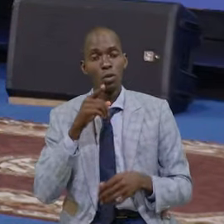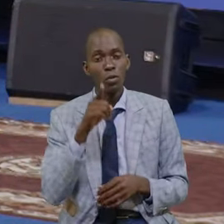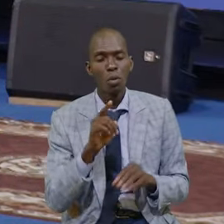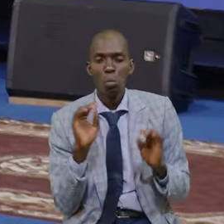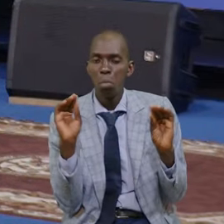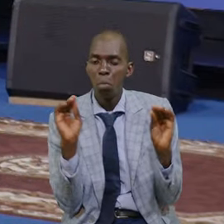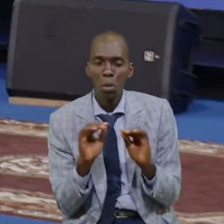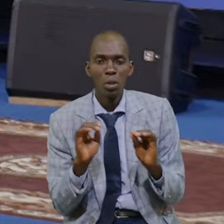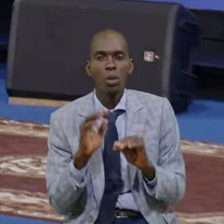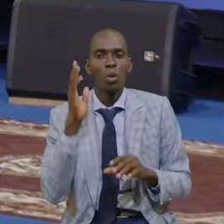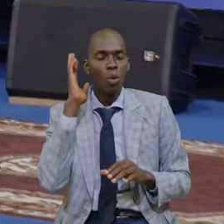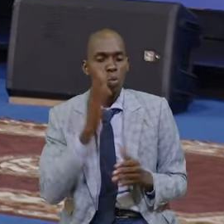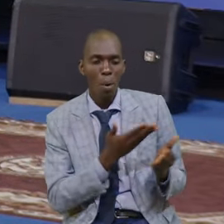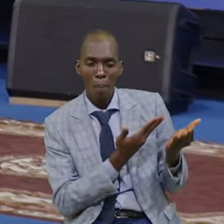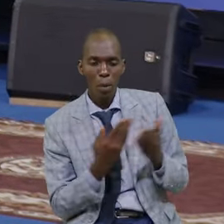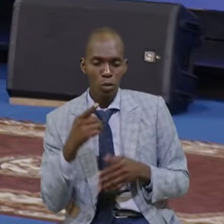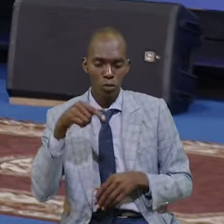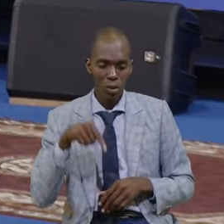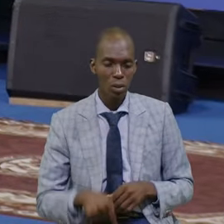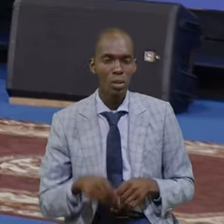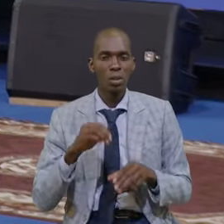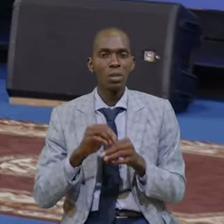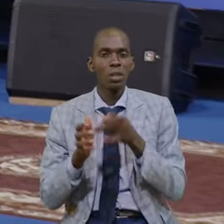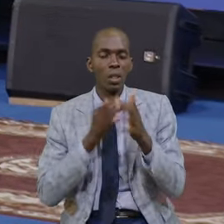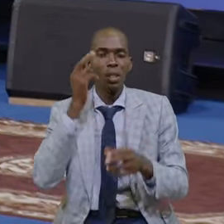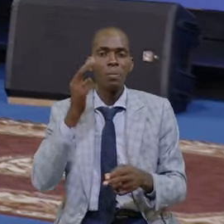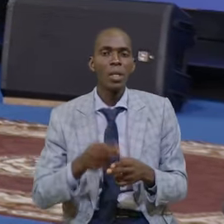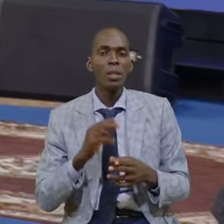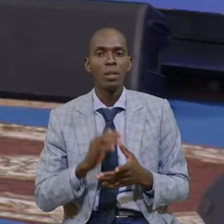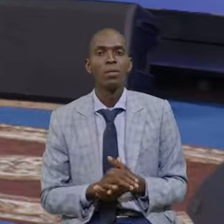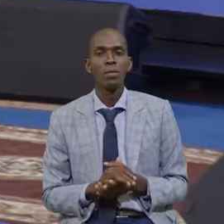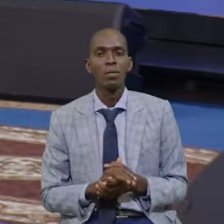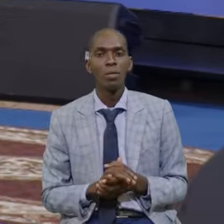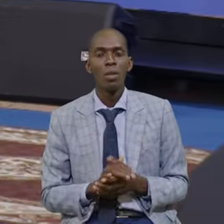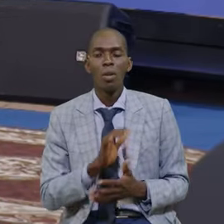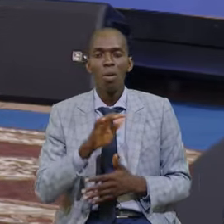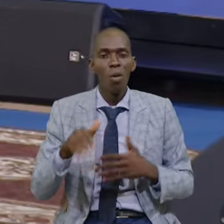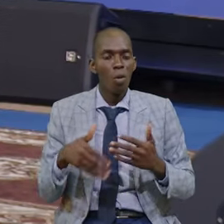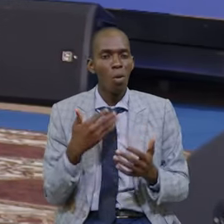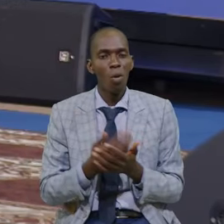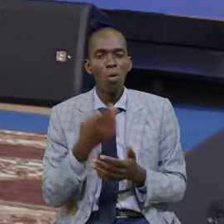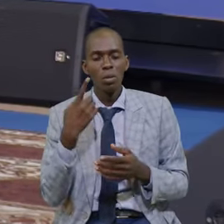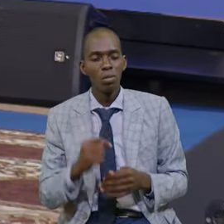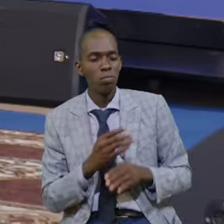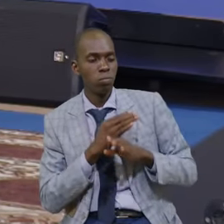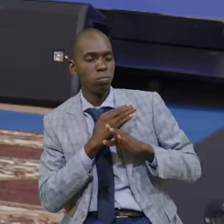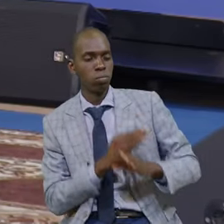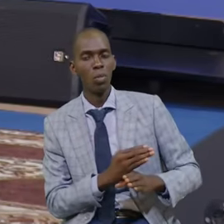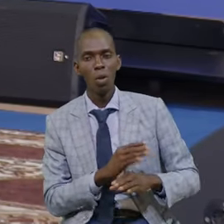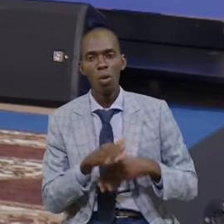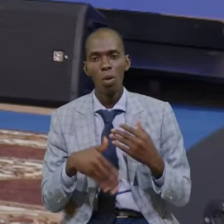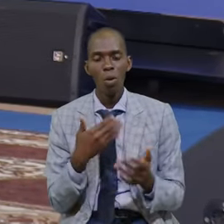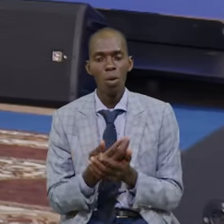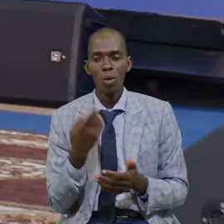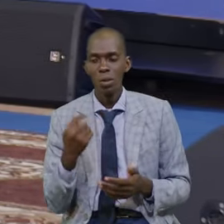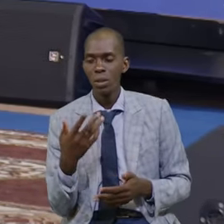nothing will bring you down in Jesus' name. All the stumbling stones, all the pebbles, and